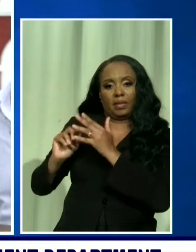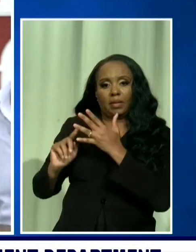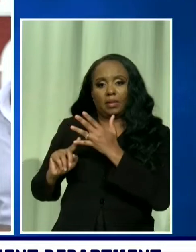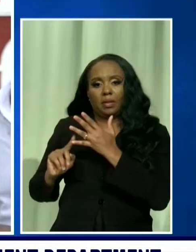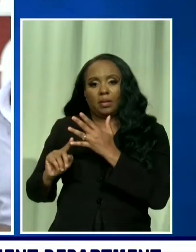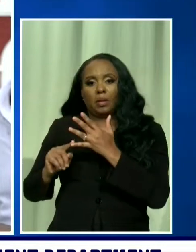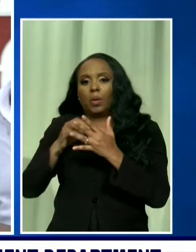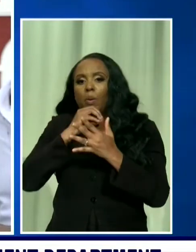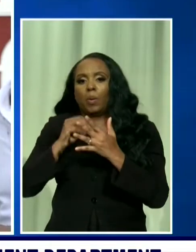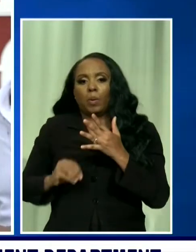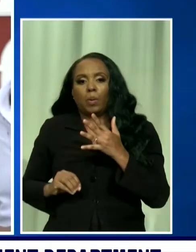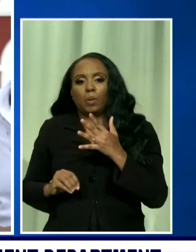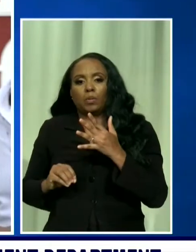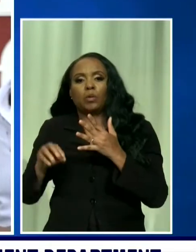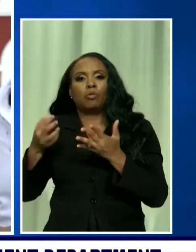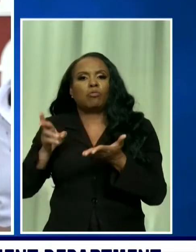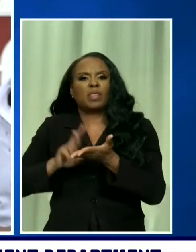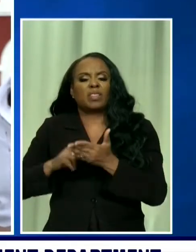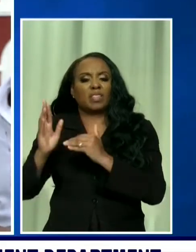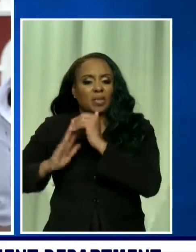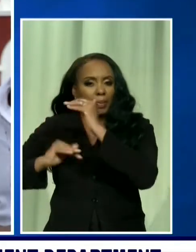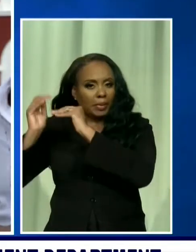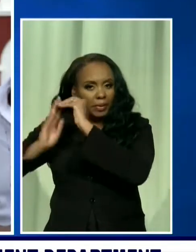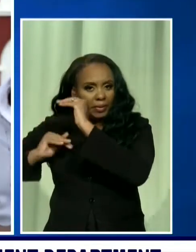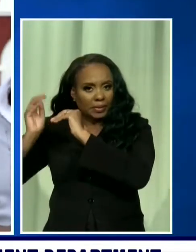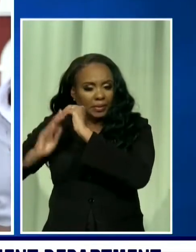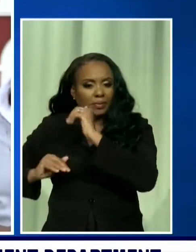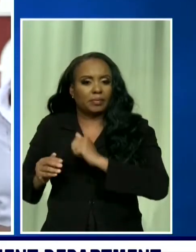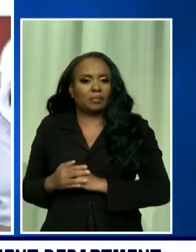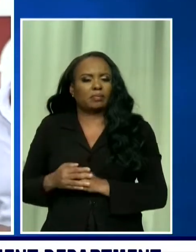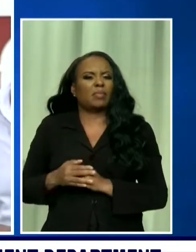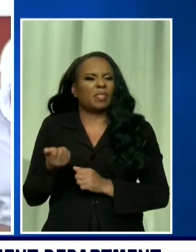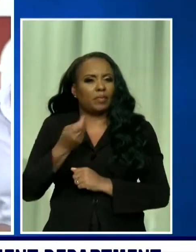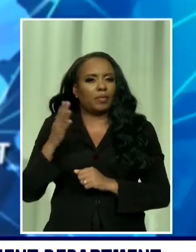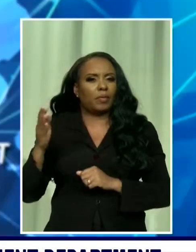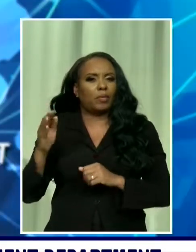phase 2 of that is being done as well. So there are quite a few.